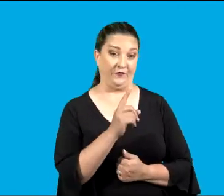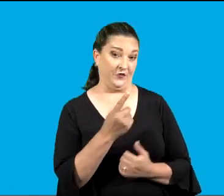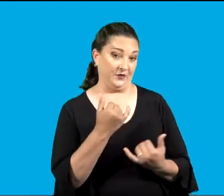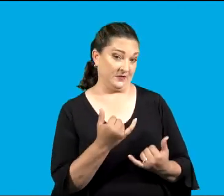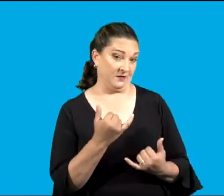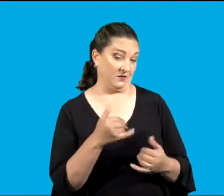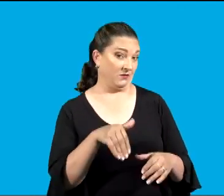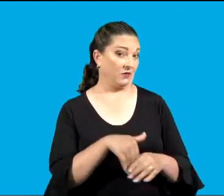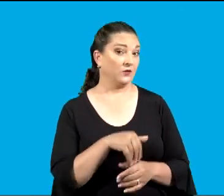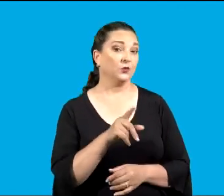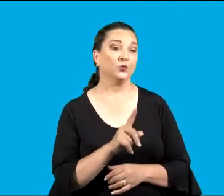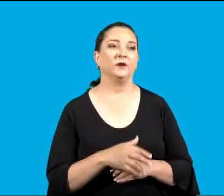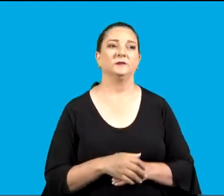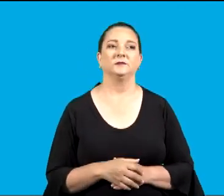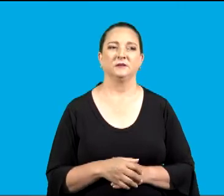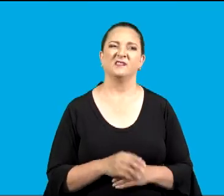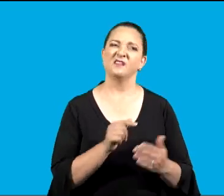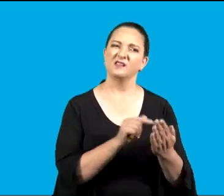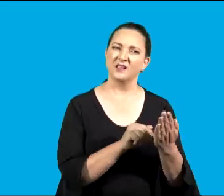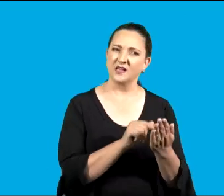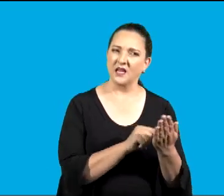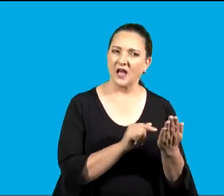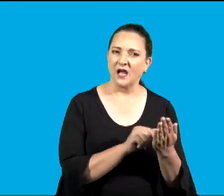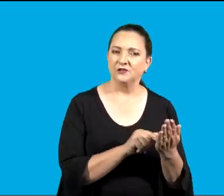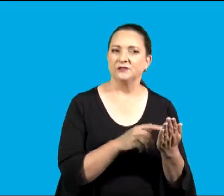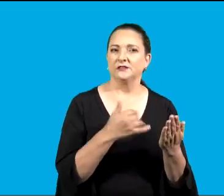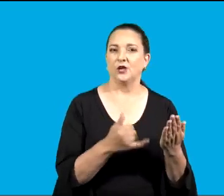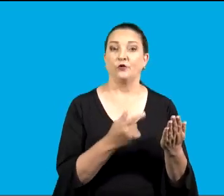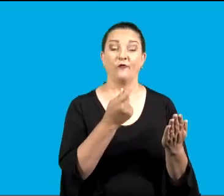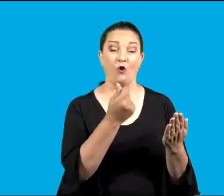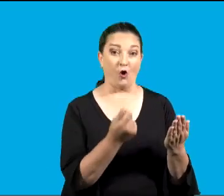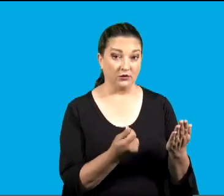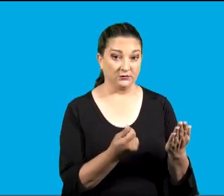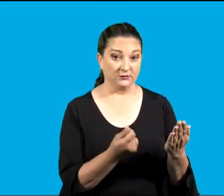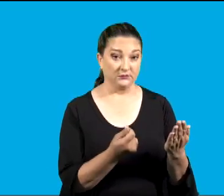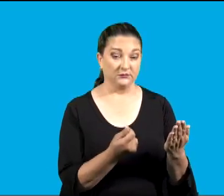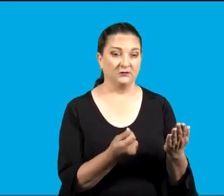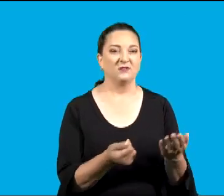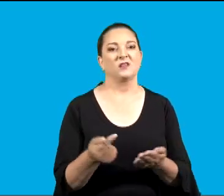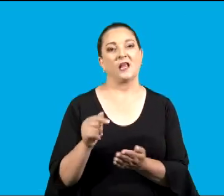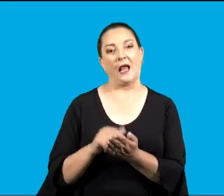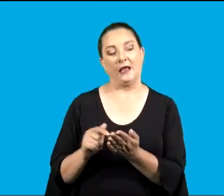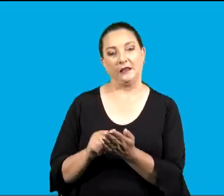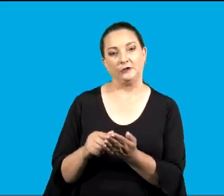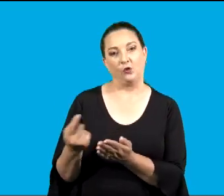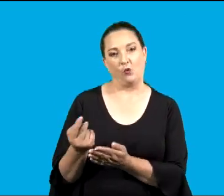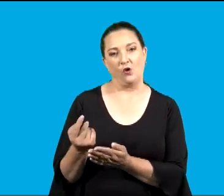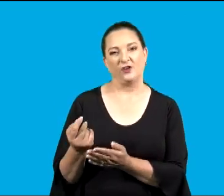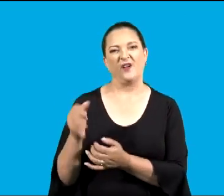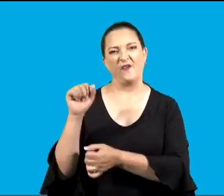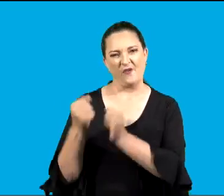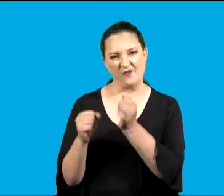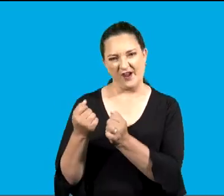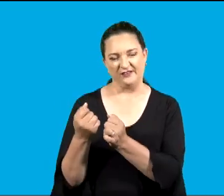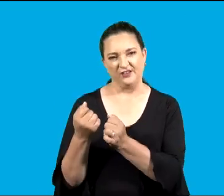first part requires us to calculate the direct material cost, and then we also calculate the